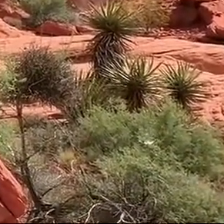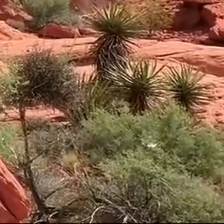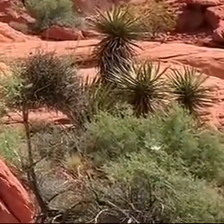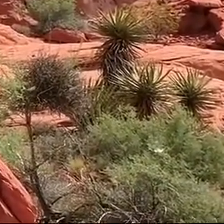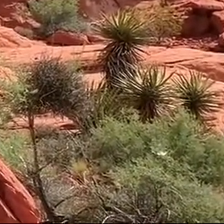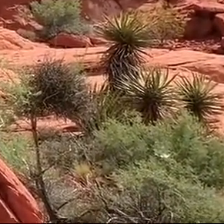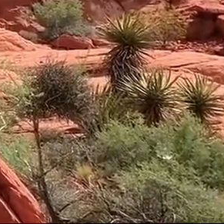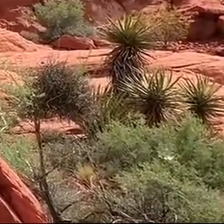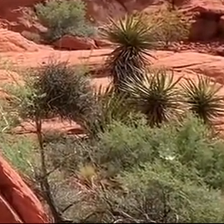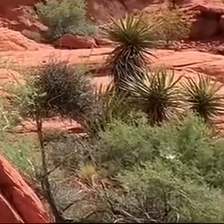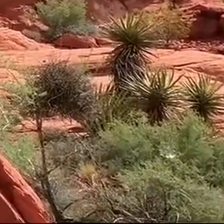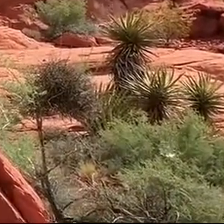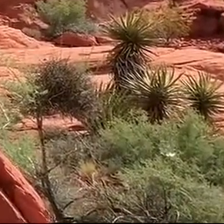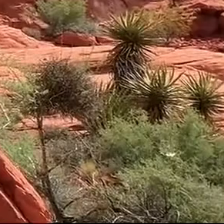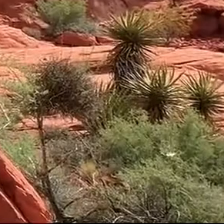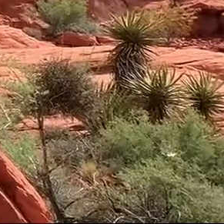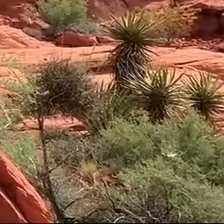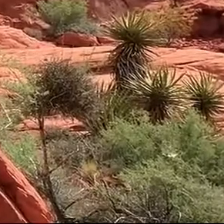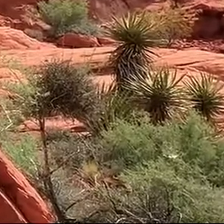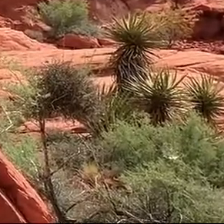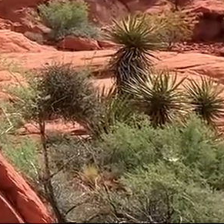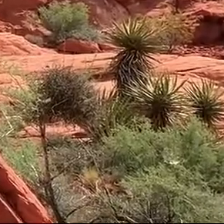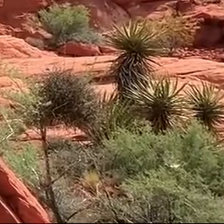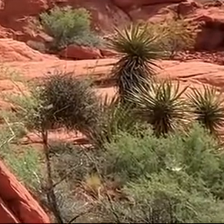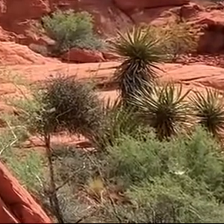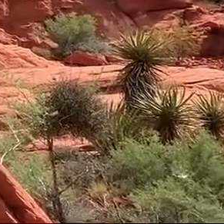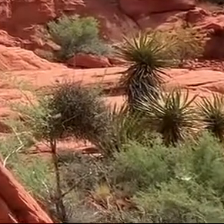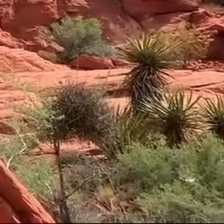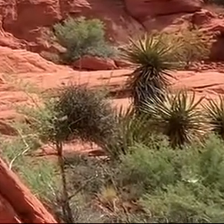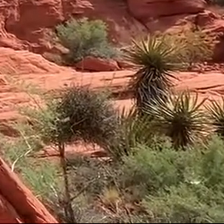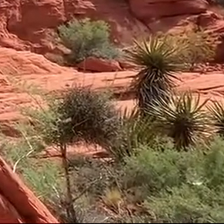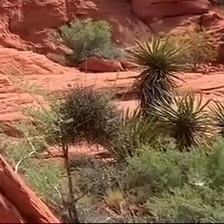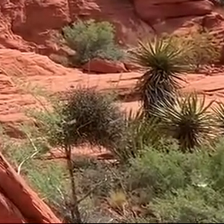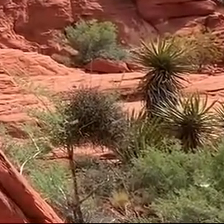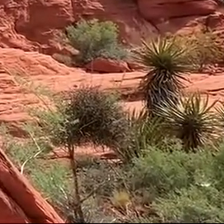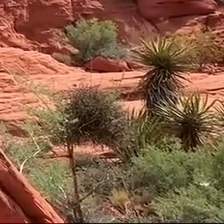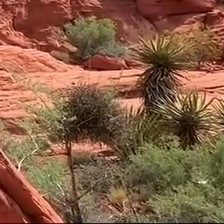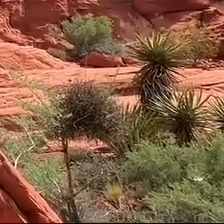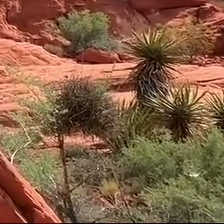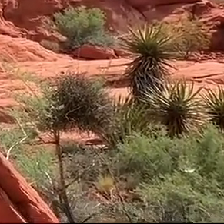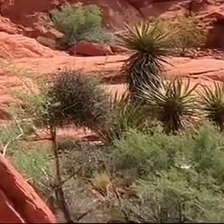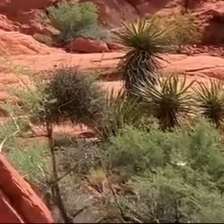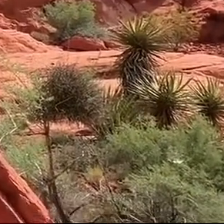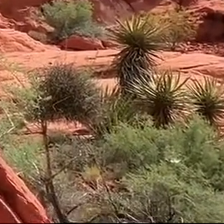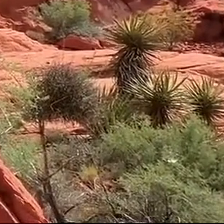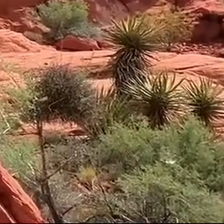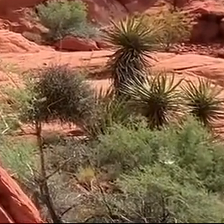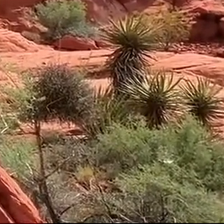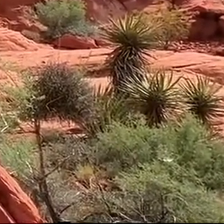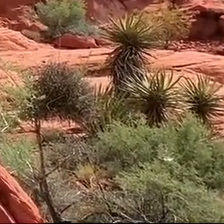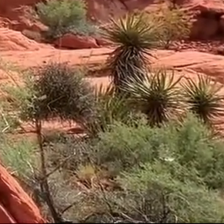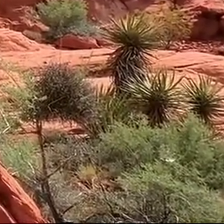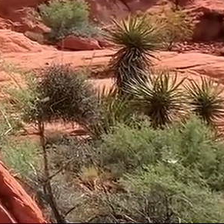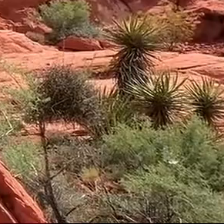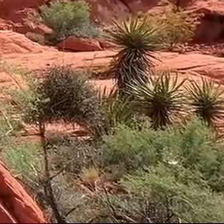greatness, just like here in the desert. I can't wait to see you and all your friends at Faith VBS